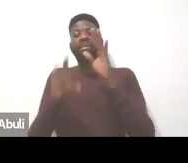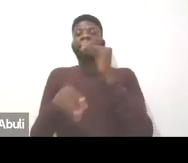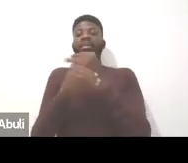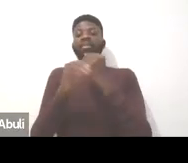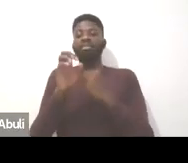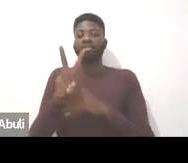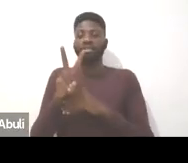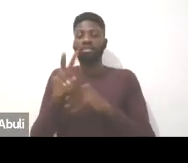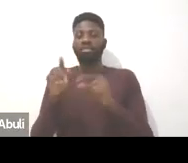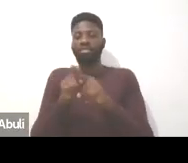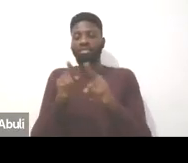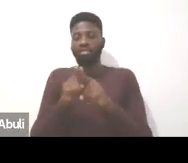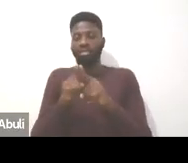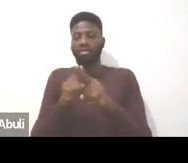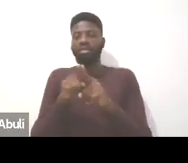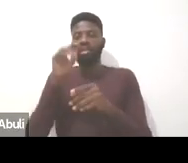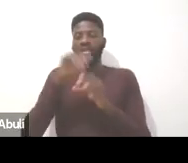your profile on LinkedIn?